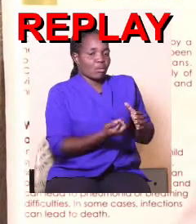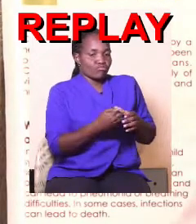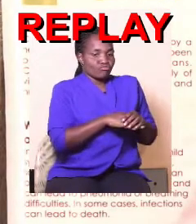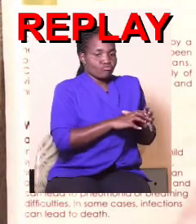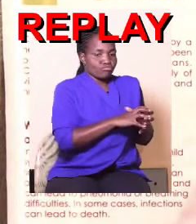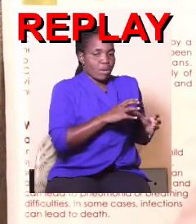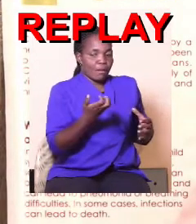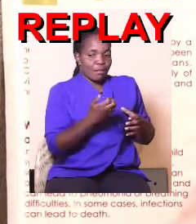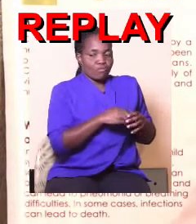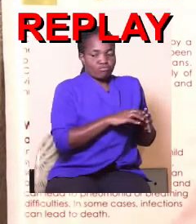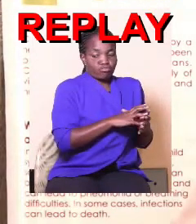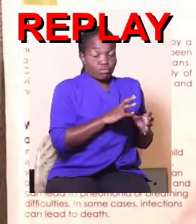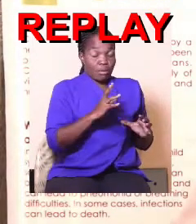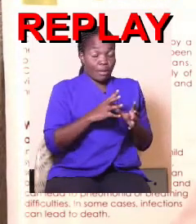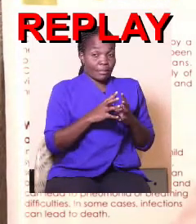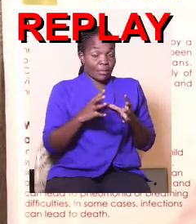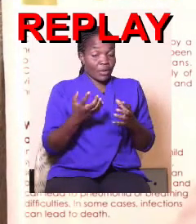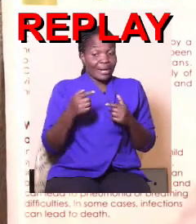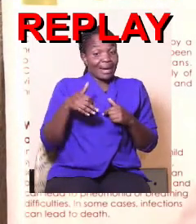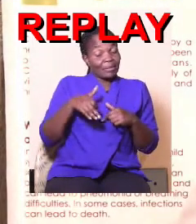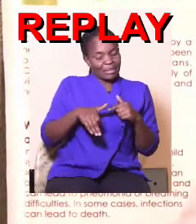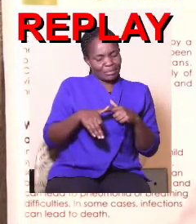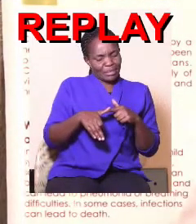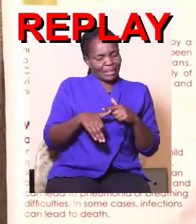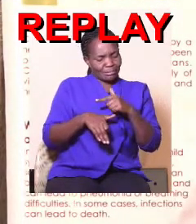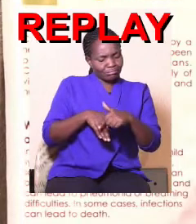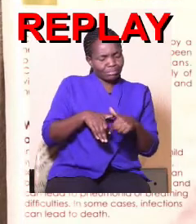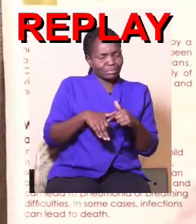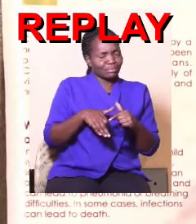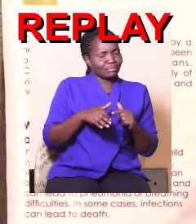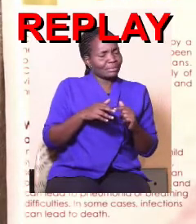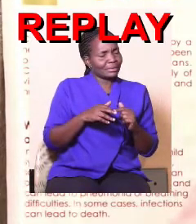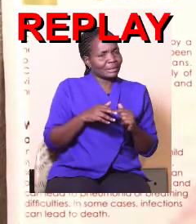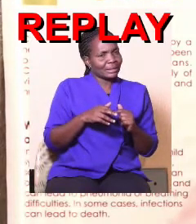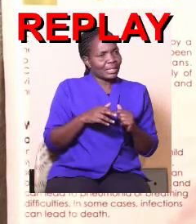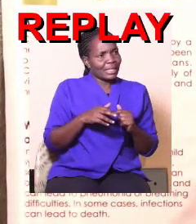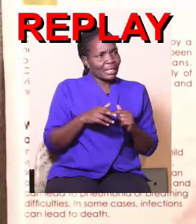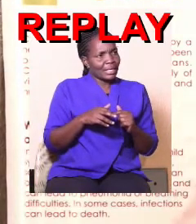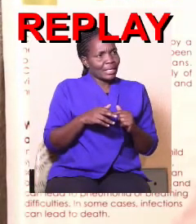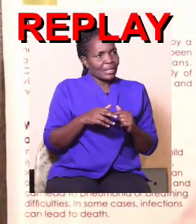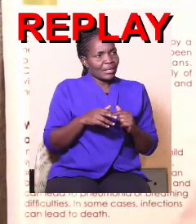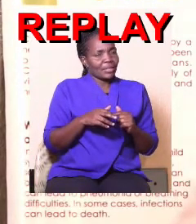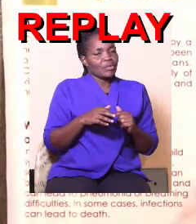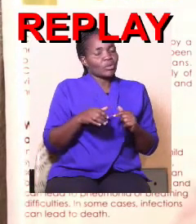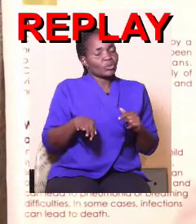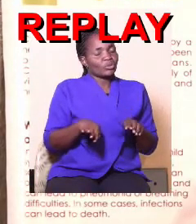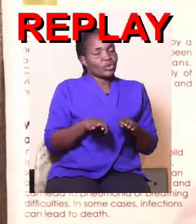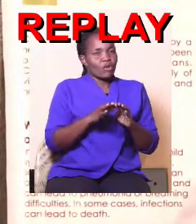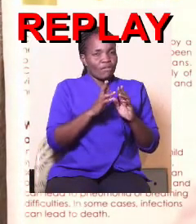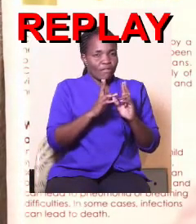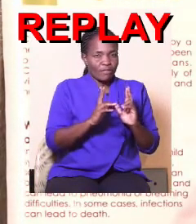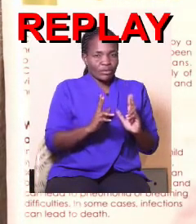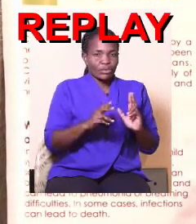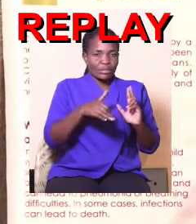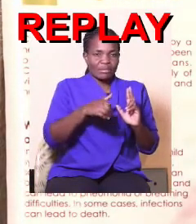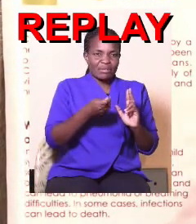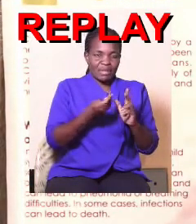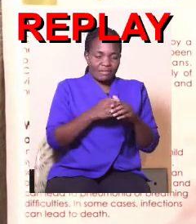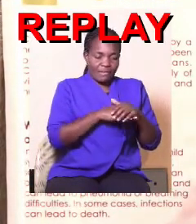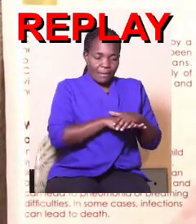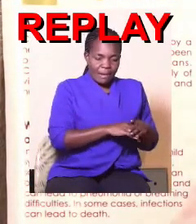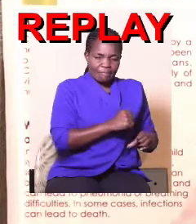again. What are we doing in Namibia to ensure that money does not leave? First of all, it's